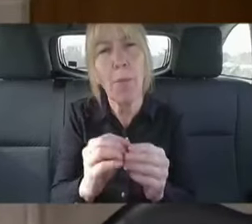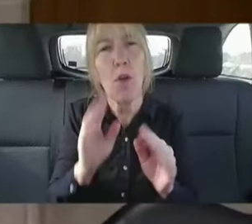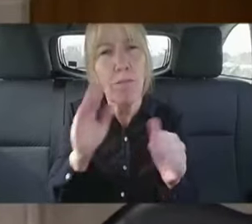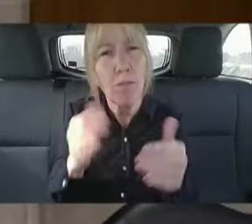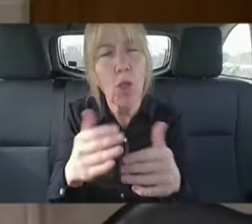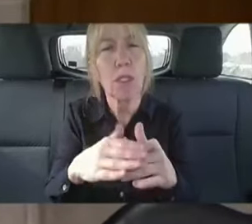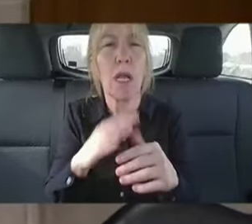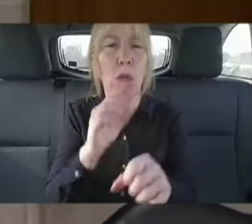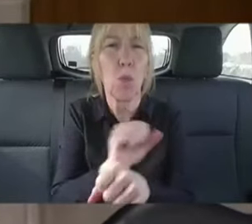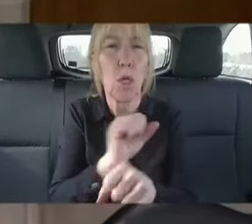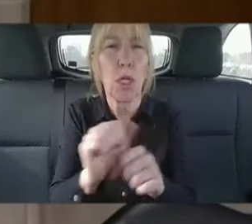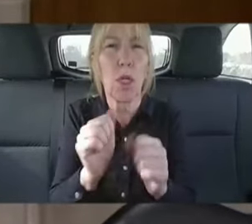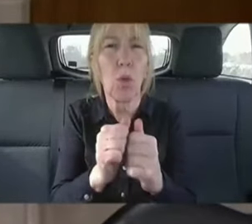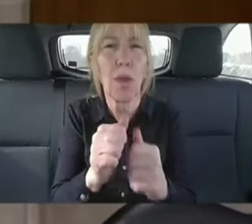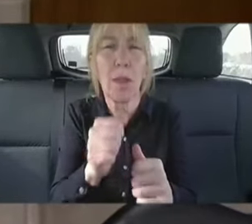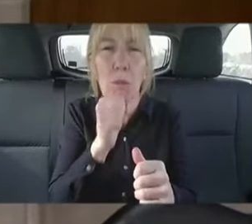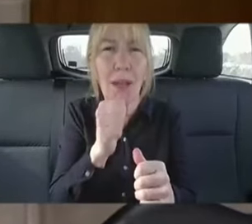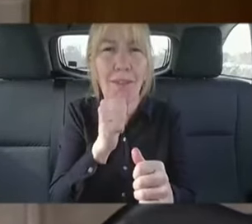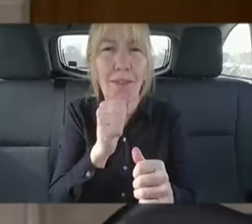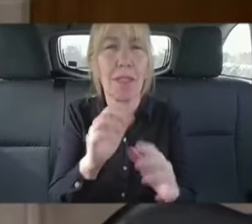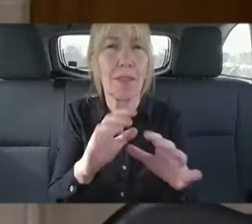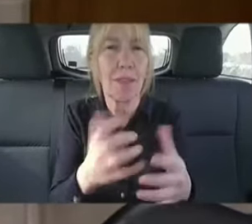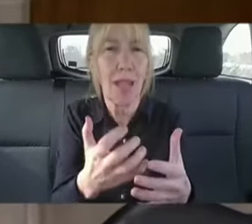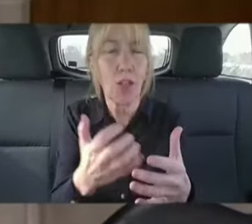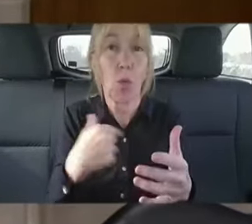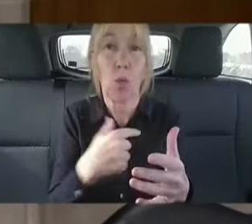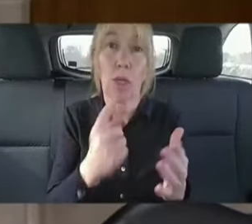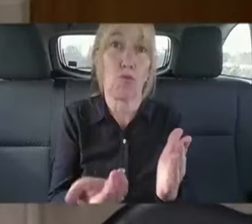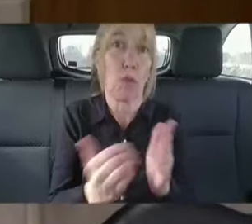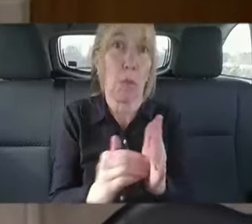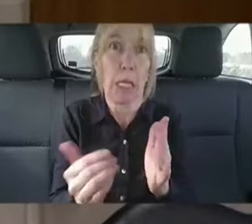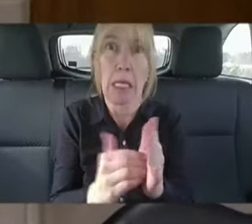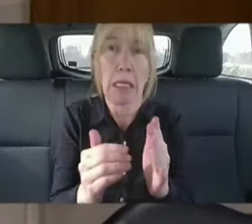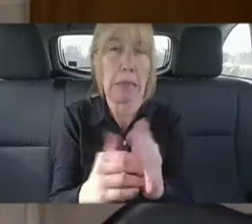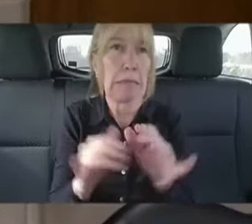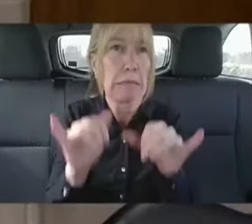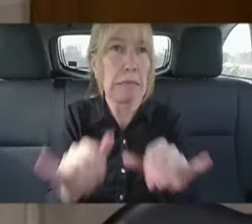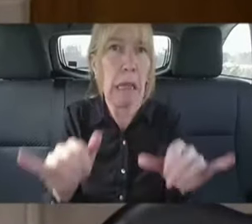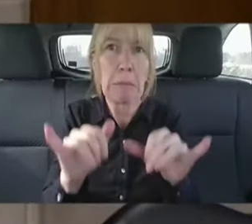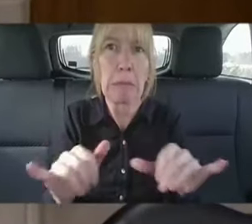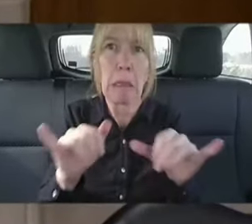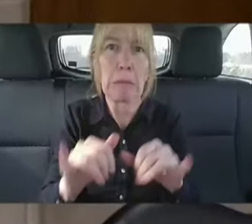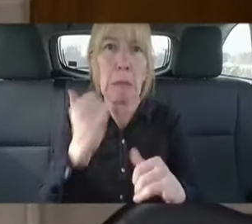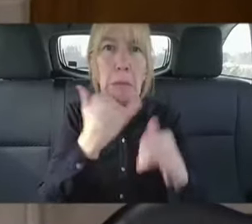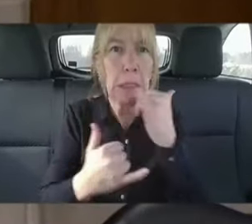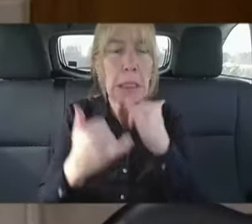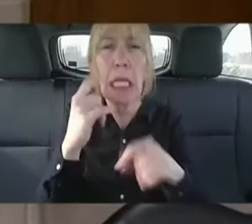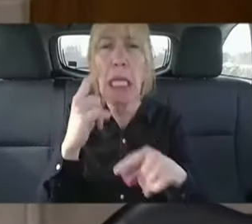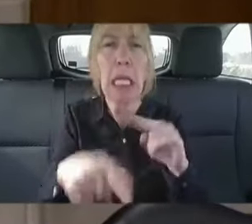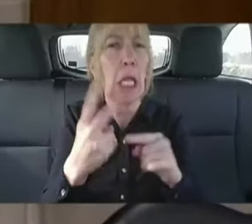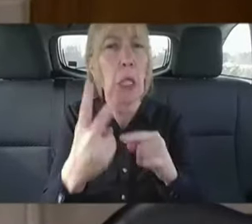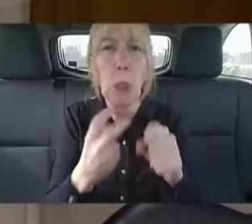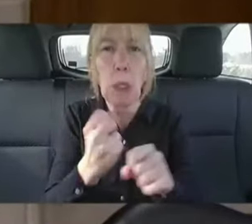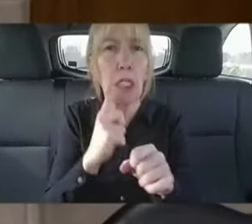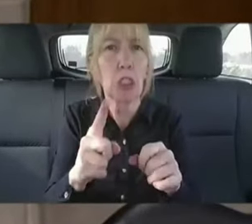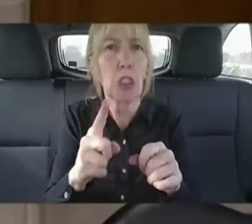the private sector. We keep repeating these same mistakes. We can't take 2 years just to get geared